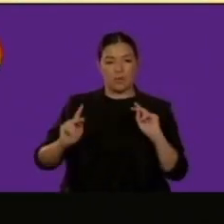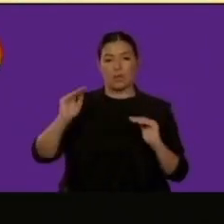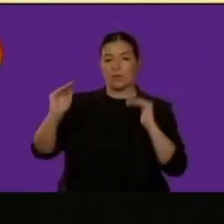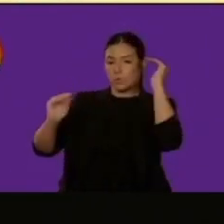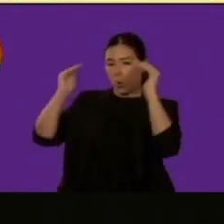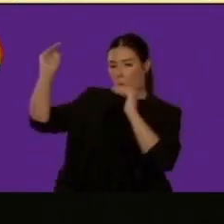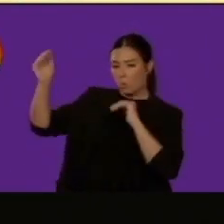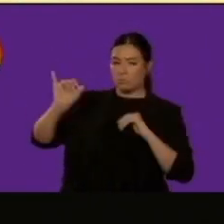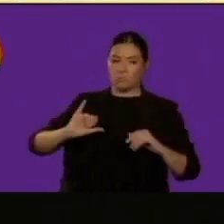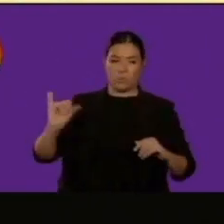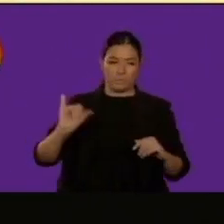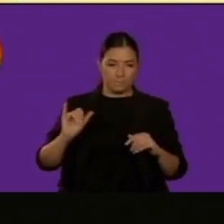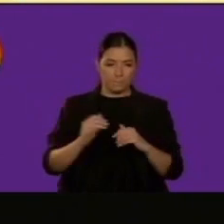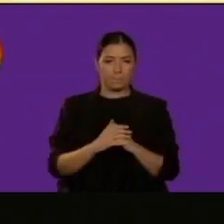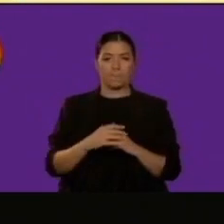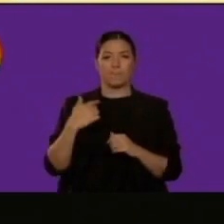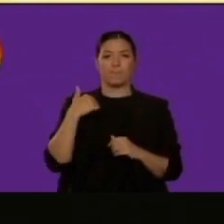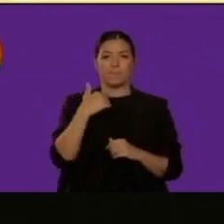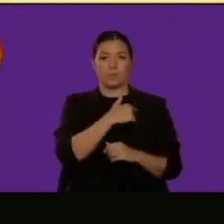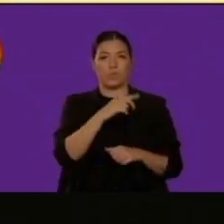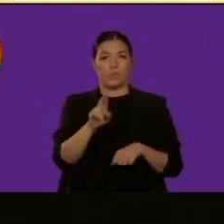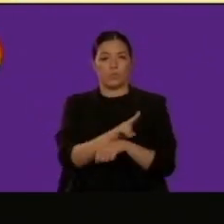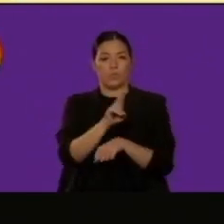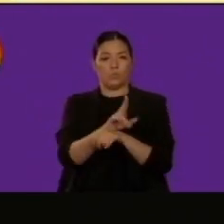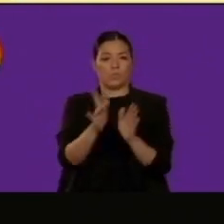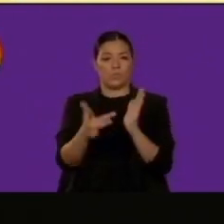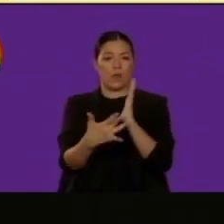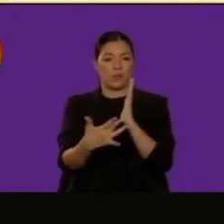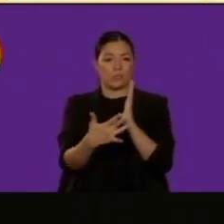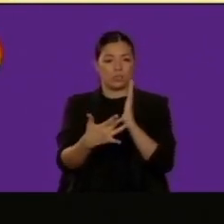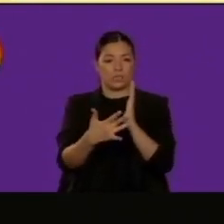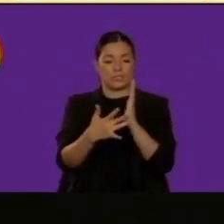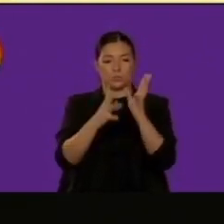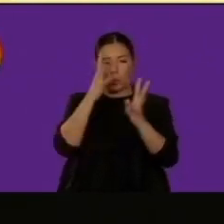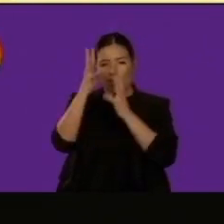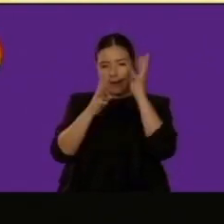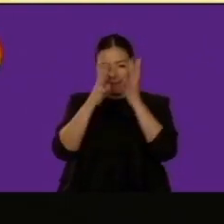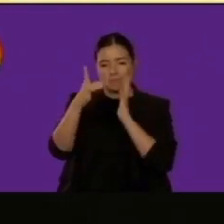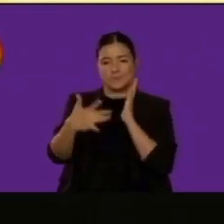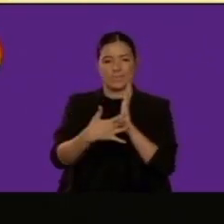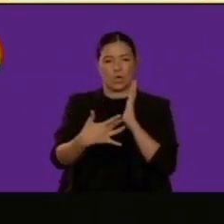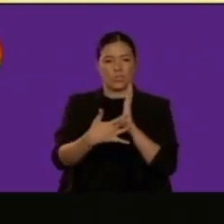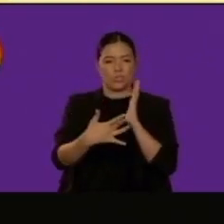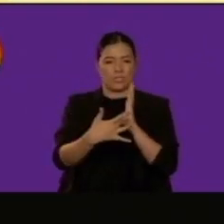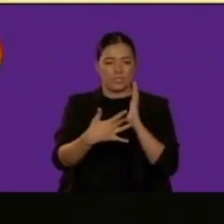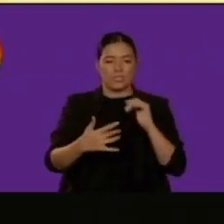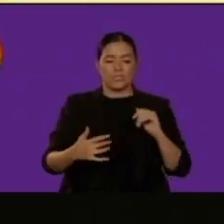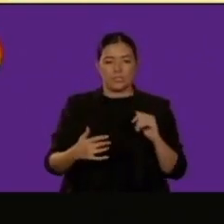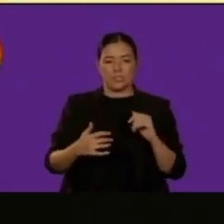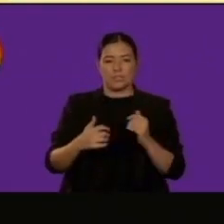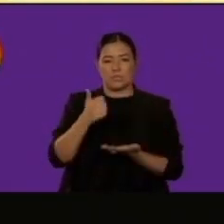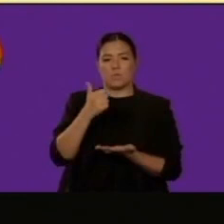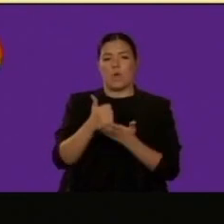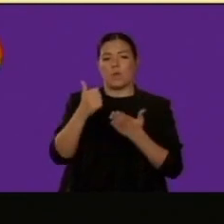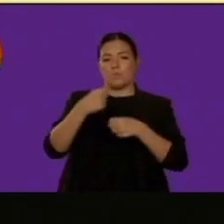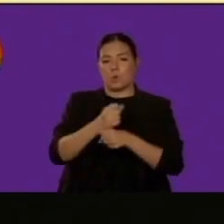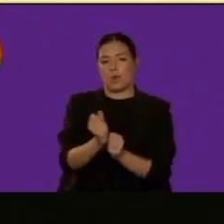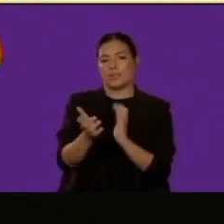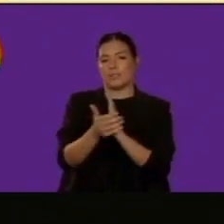of Catalonia they call them high complexity schools because there are many